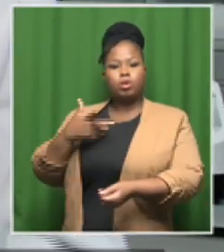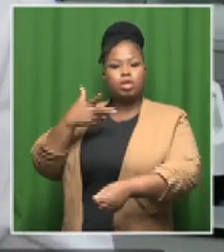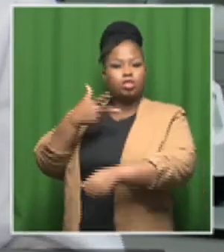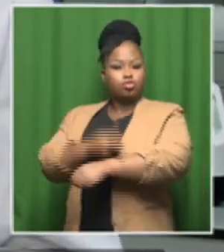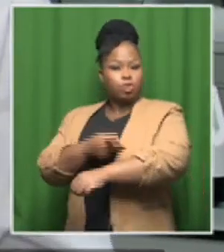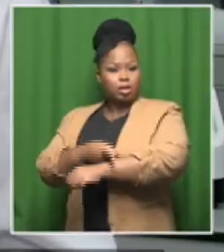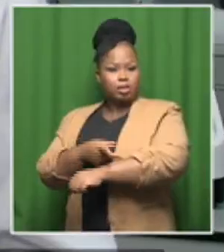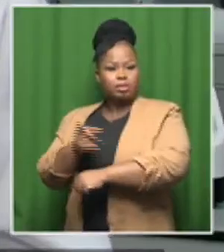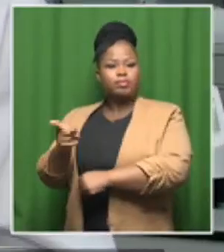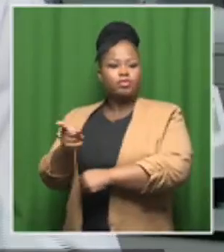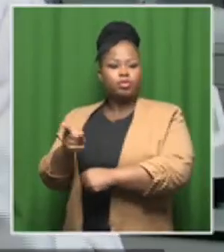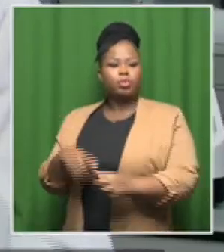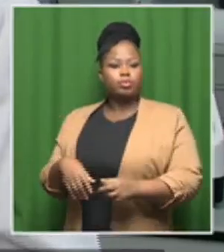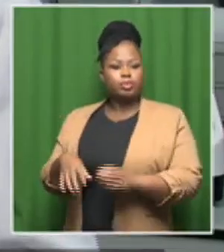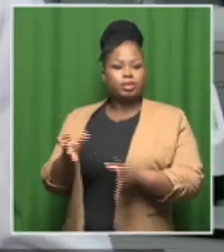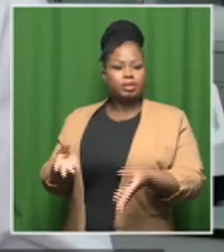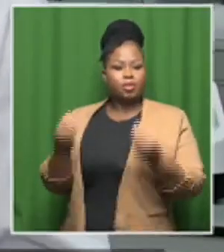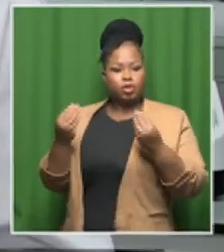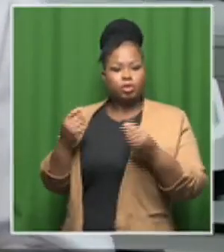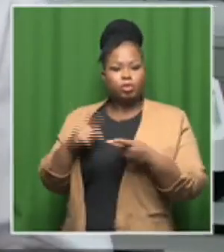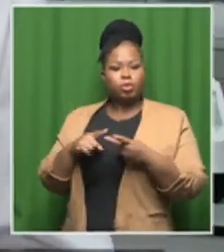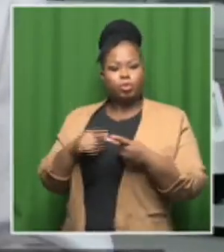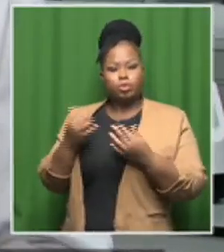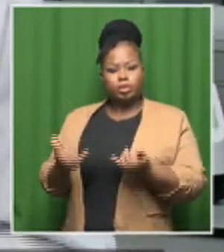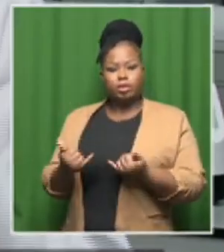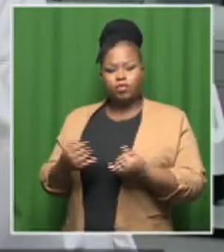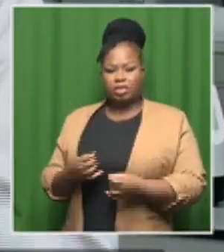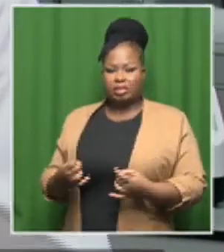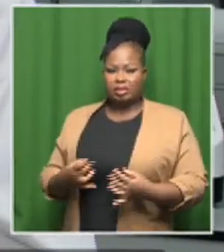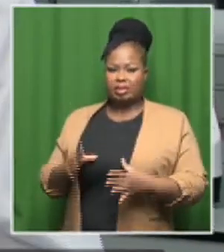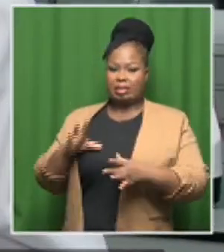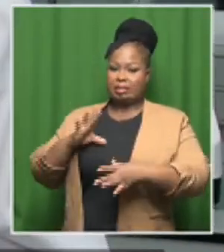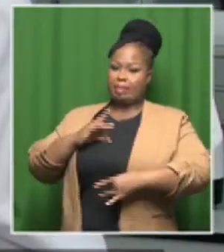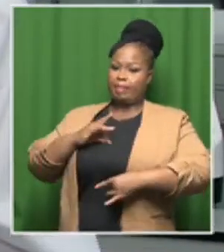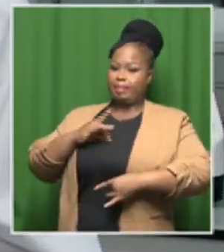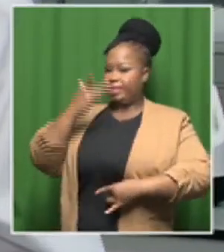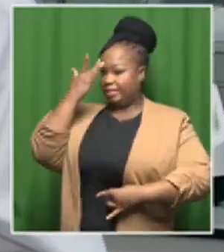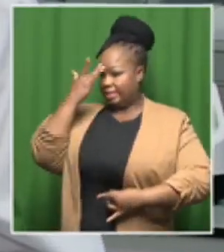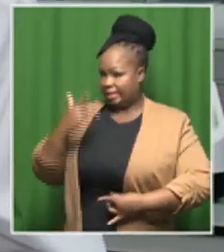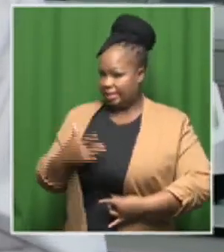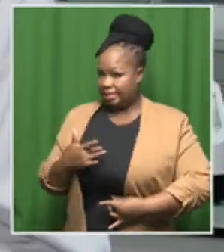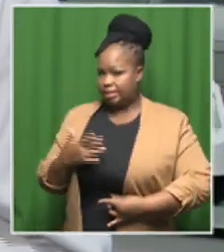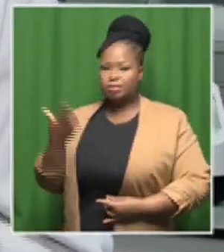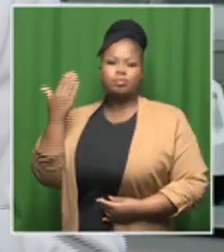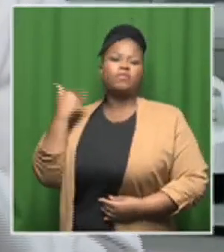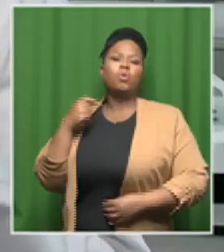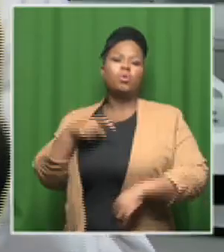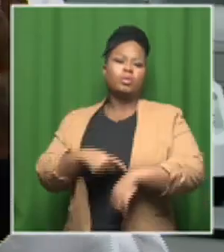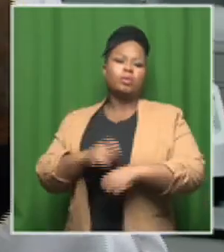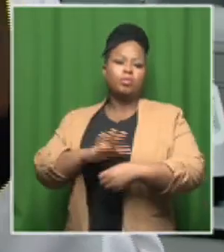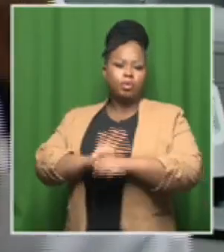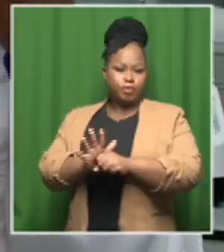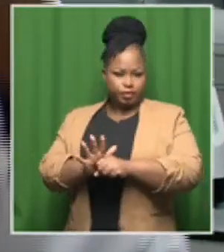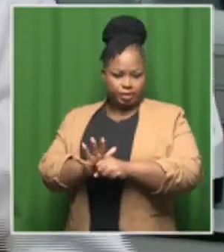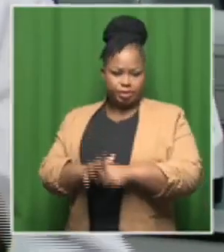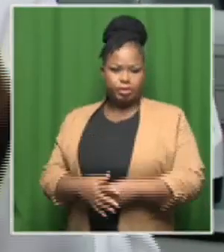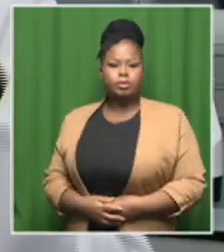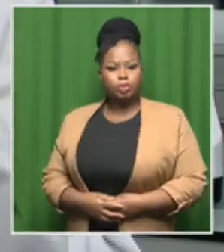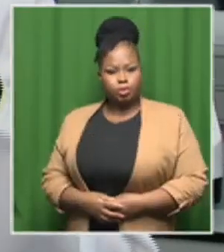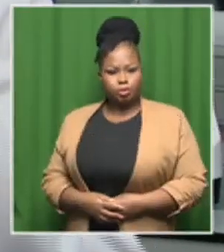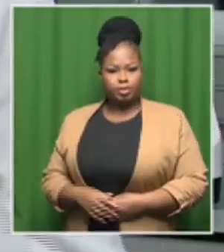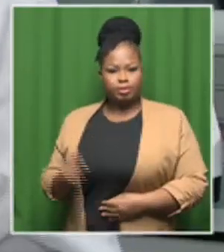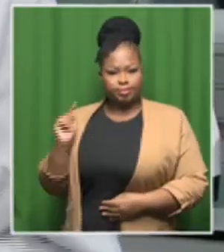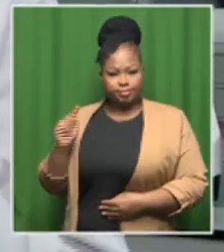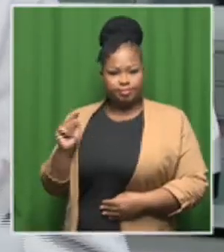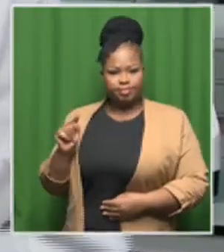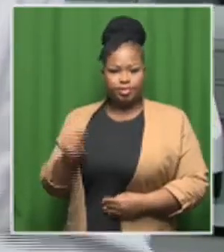also strayed now into also looking at infectious diseases, particularly from the time of COVID. And so it's basically